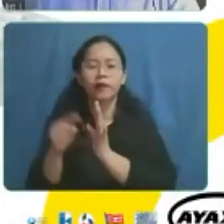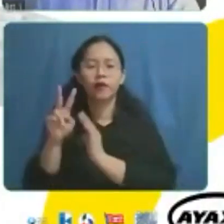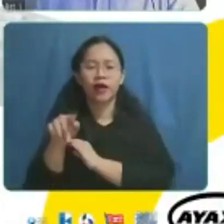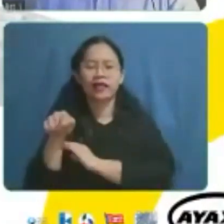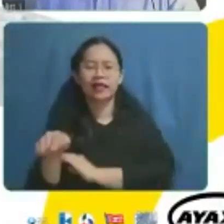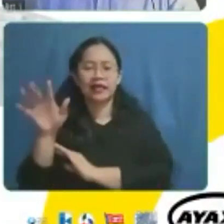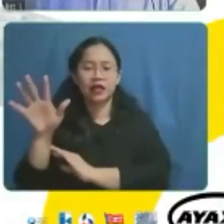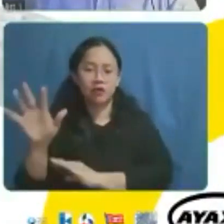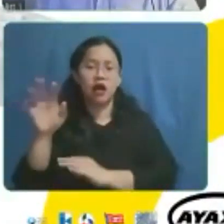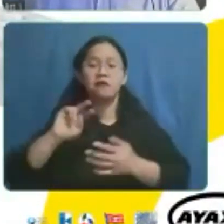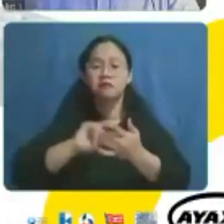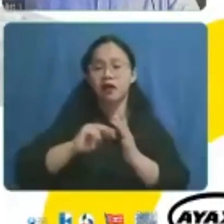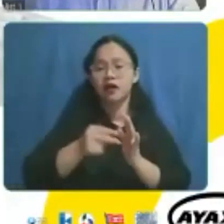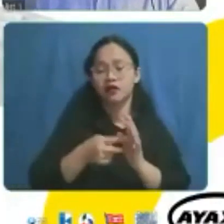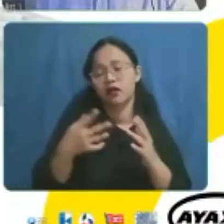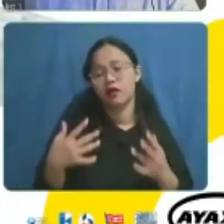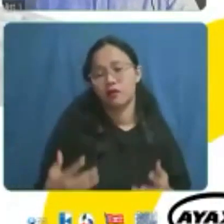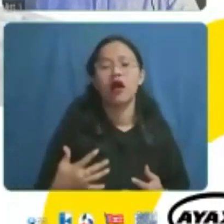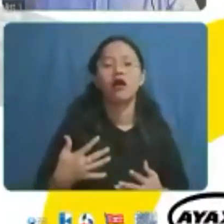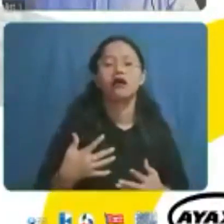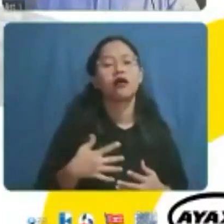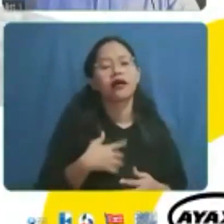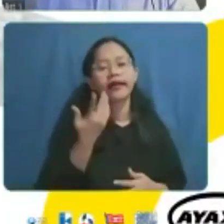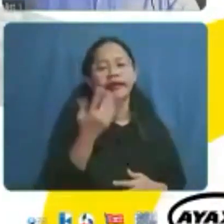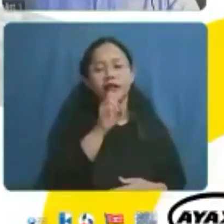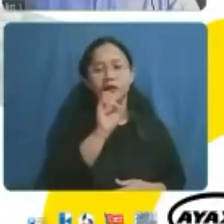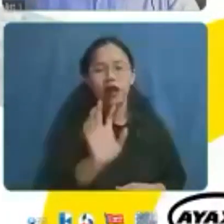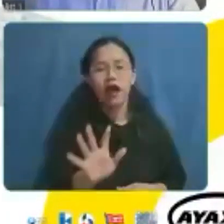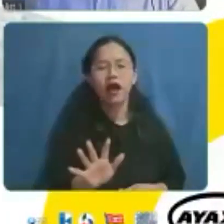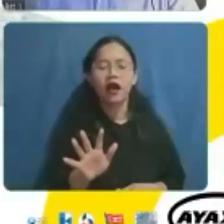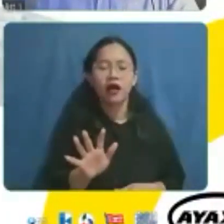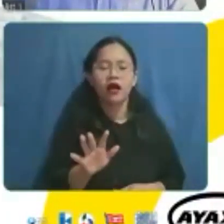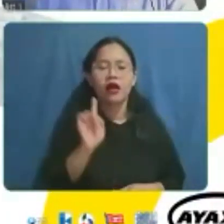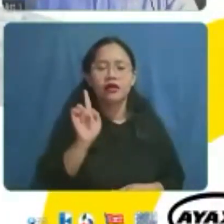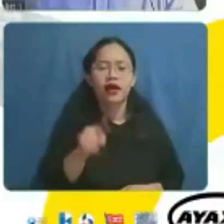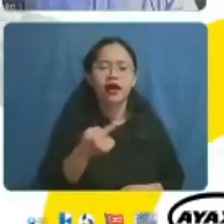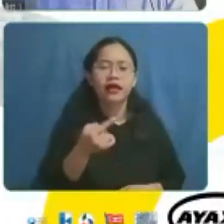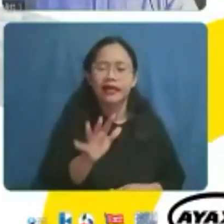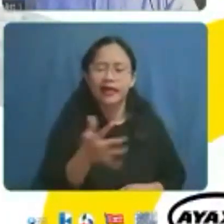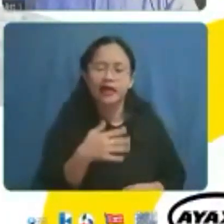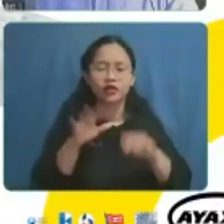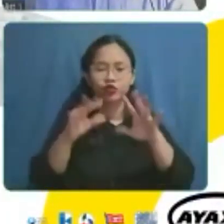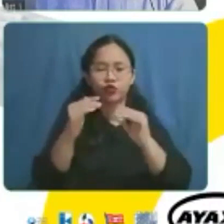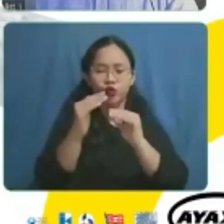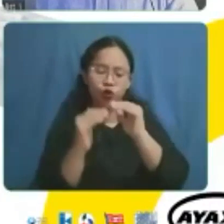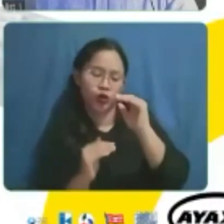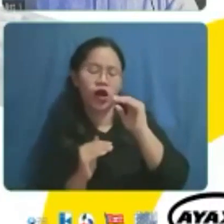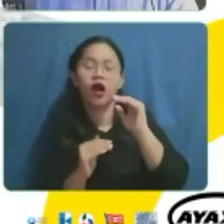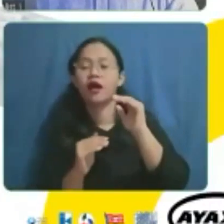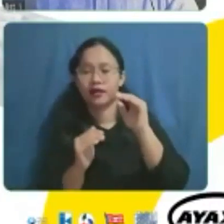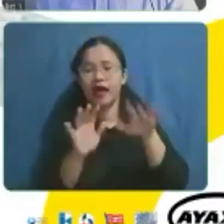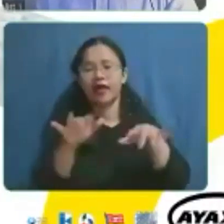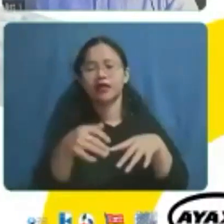10 microns in diameter, and PM2.5 are smaller particles which are less than